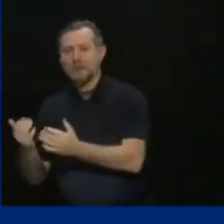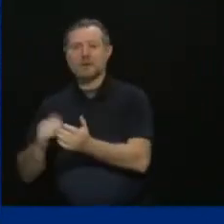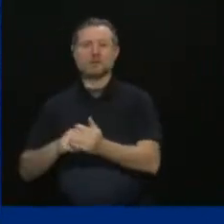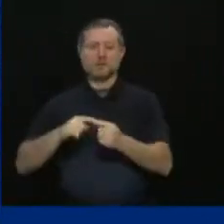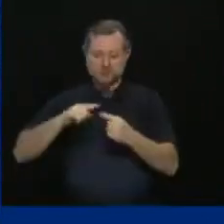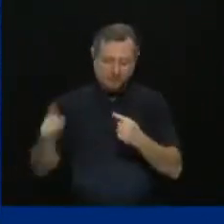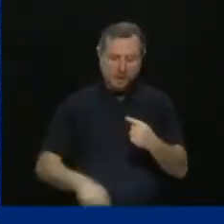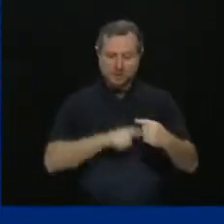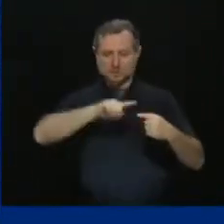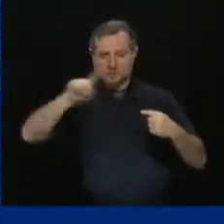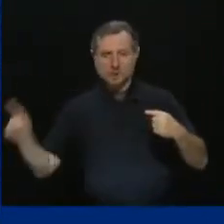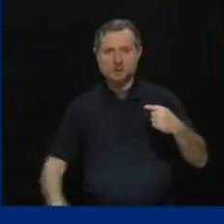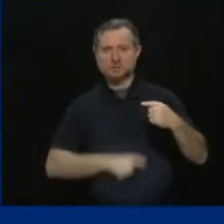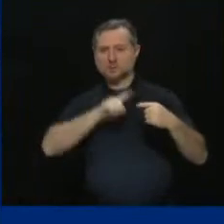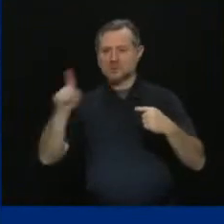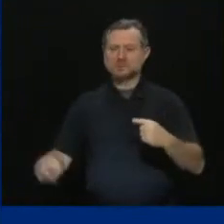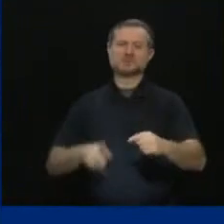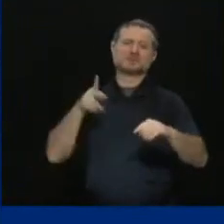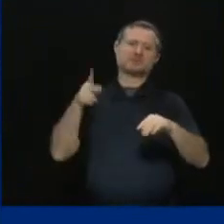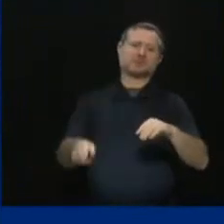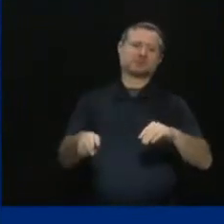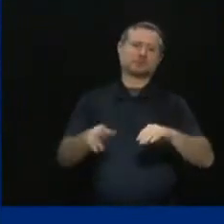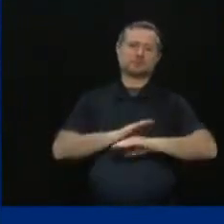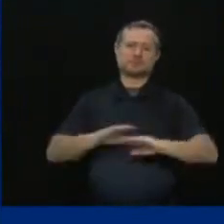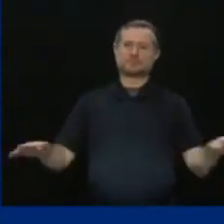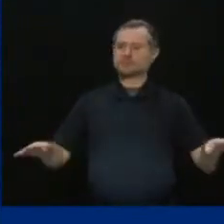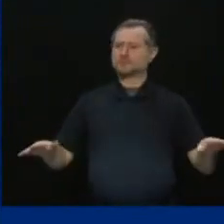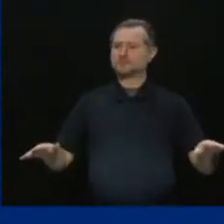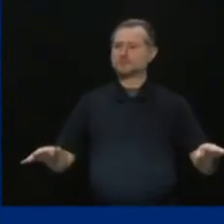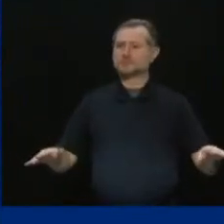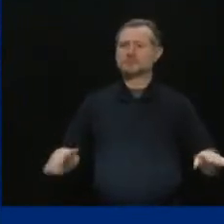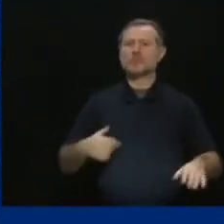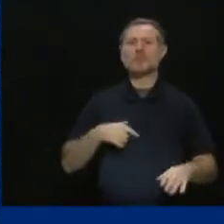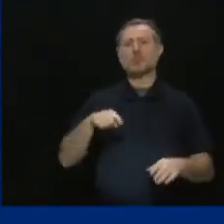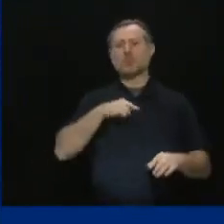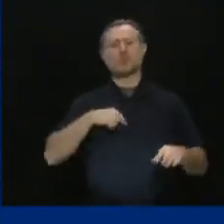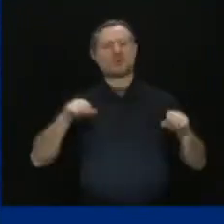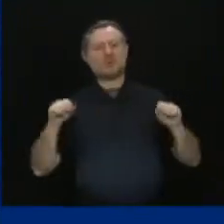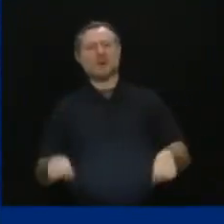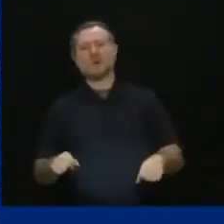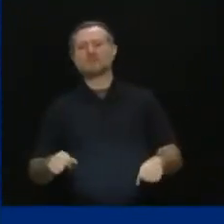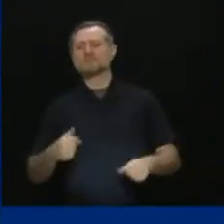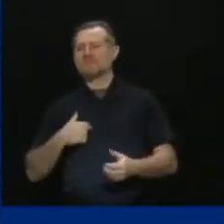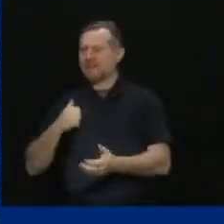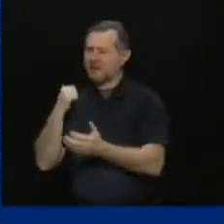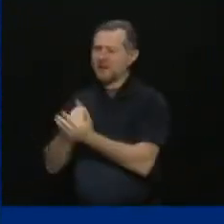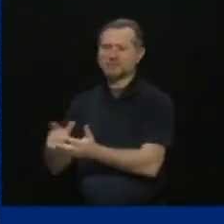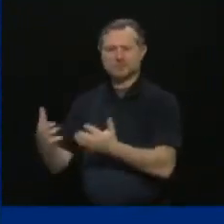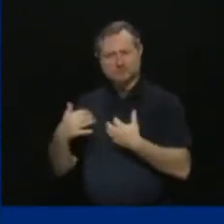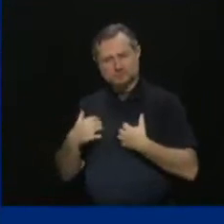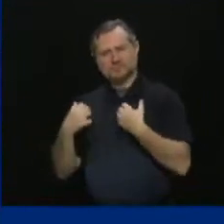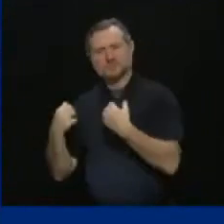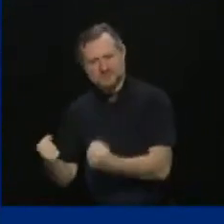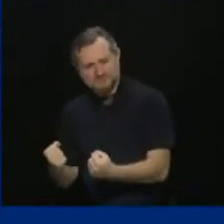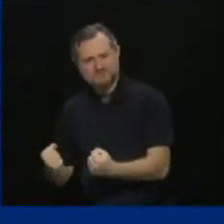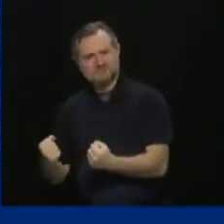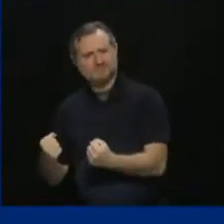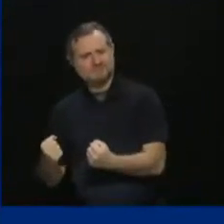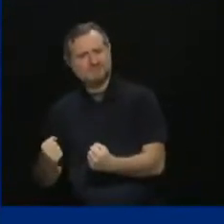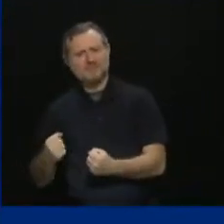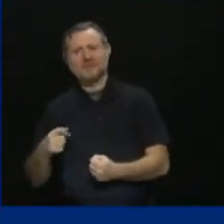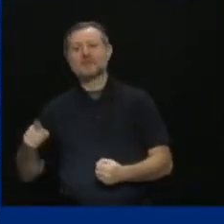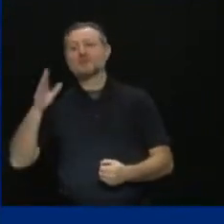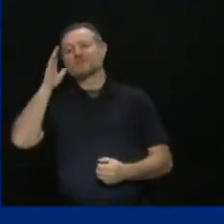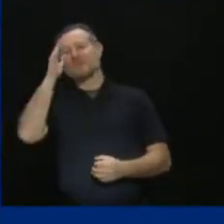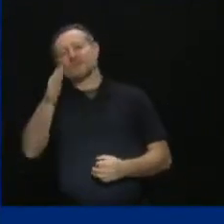the captive audience, so to speak, that we can help you heal, and then we won't see you again. We'll see you at the job fair, then we'll see you at your